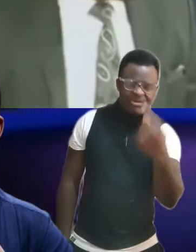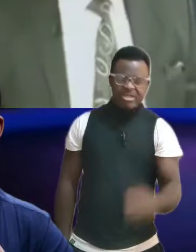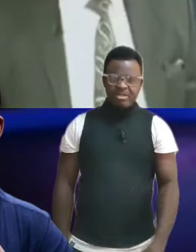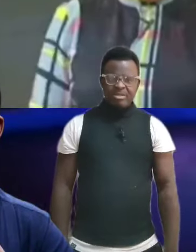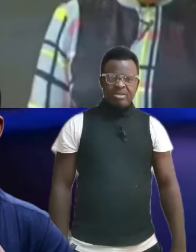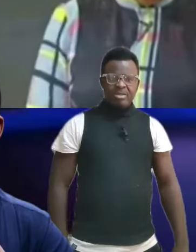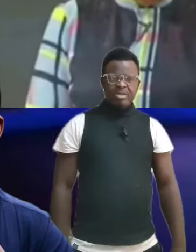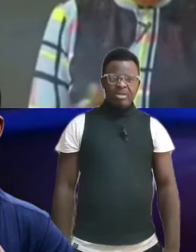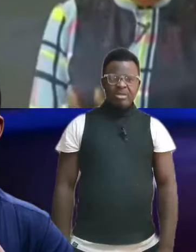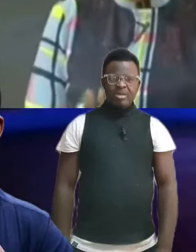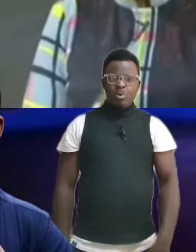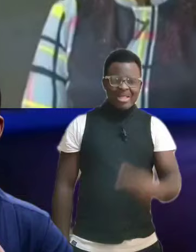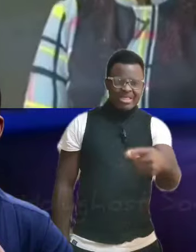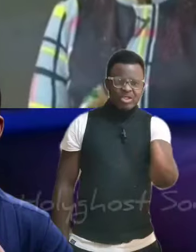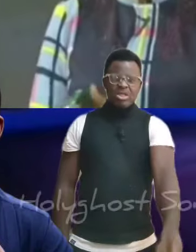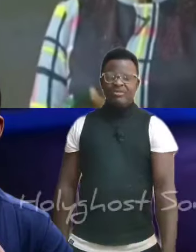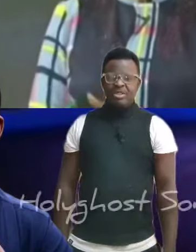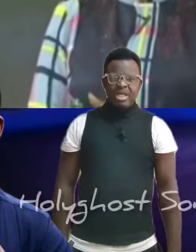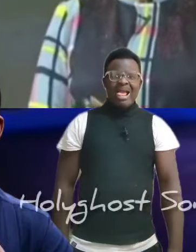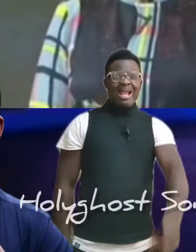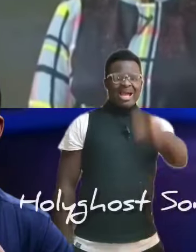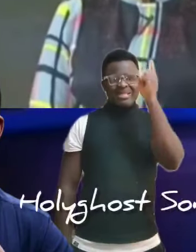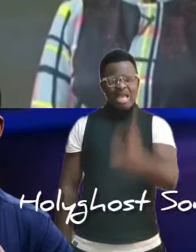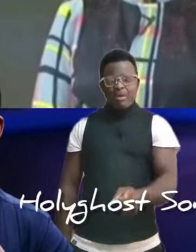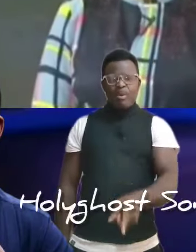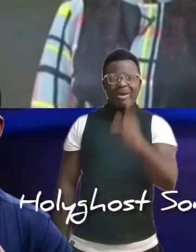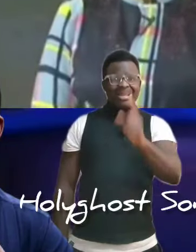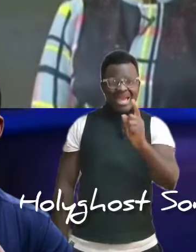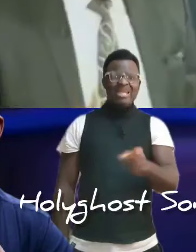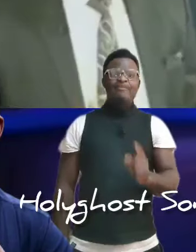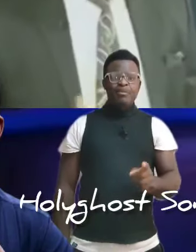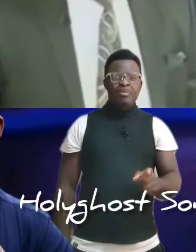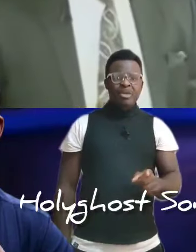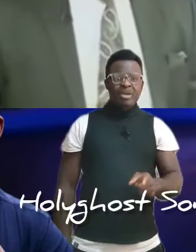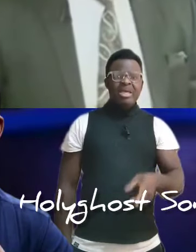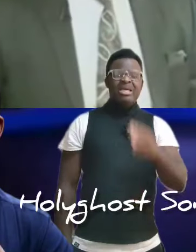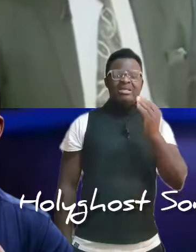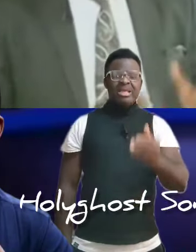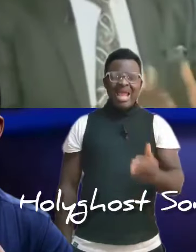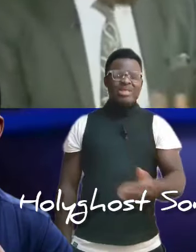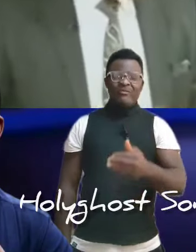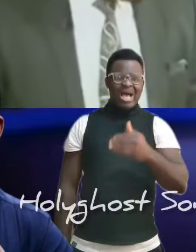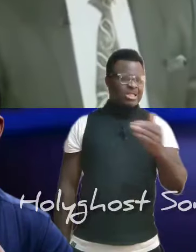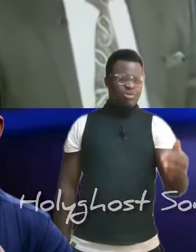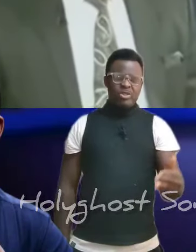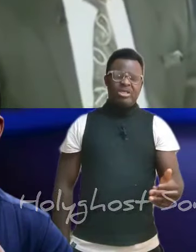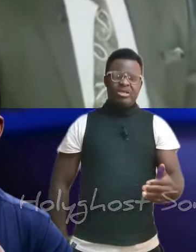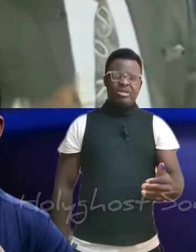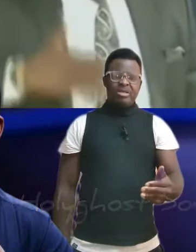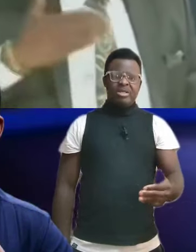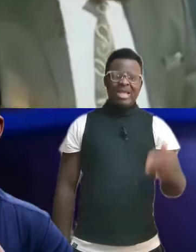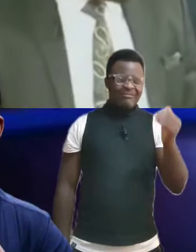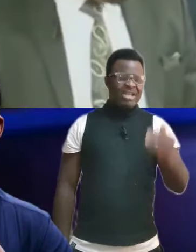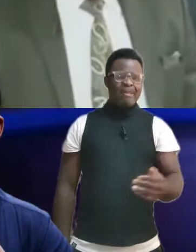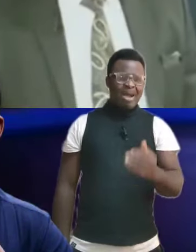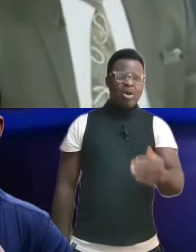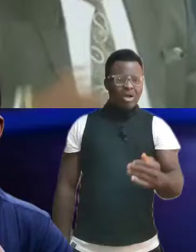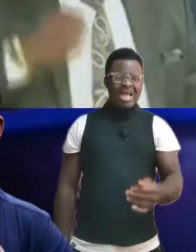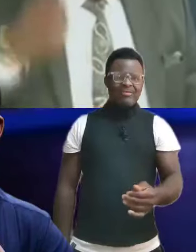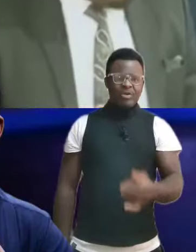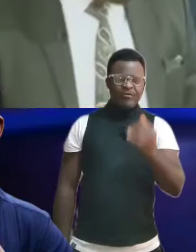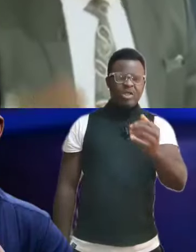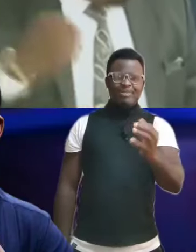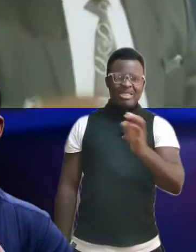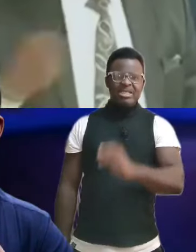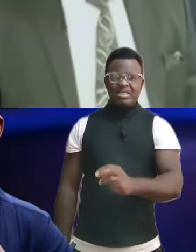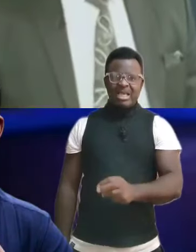right, thank you so much. So I enjoin the people of Nigeria to believe that God exists. Be law abiding, trust in God.